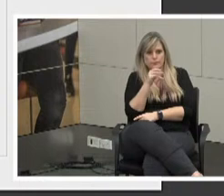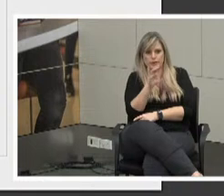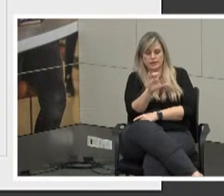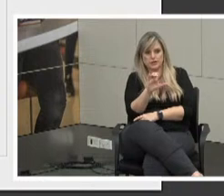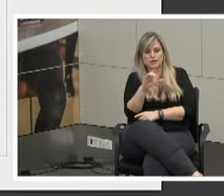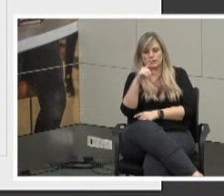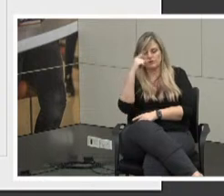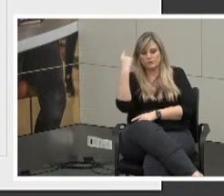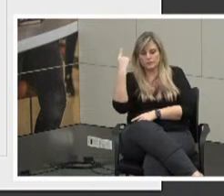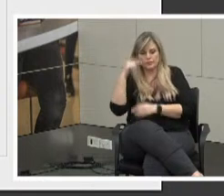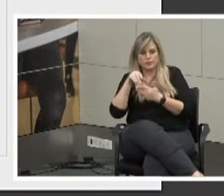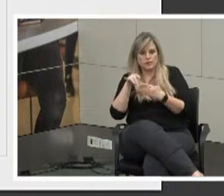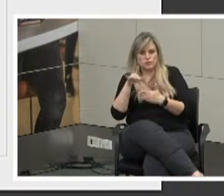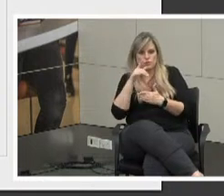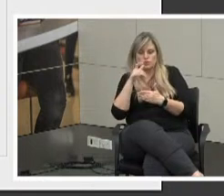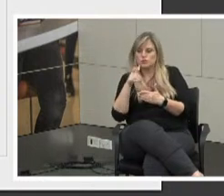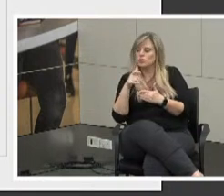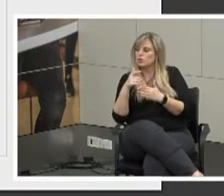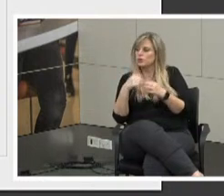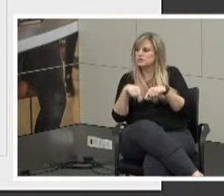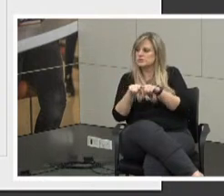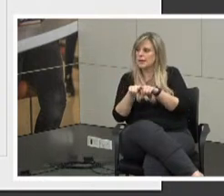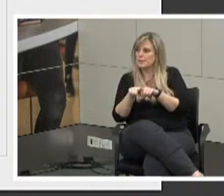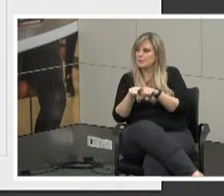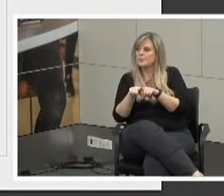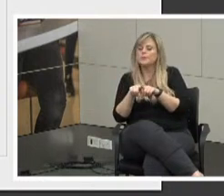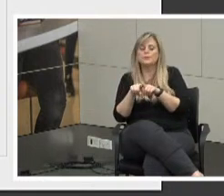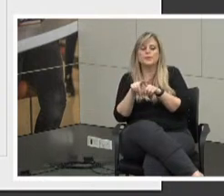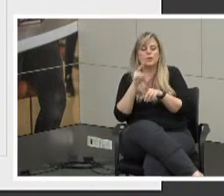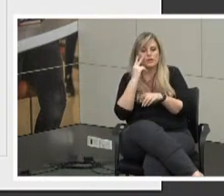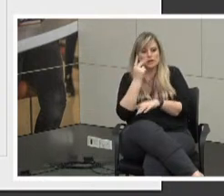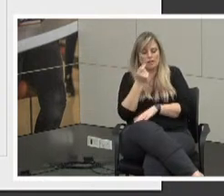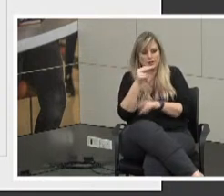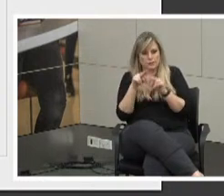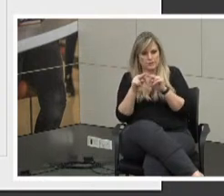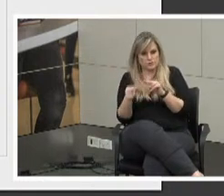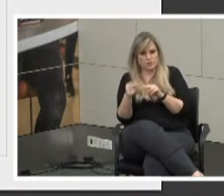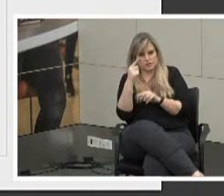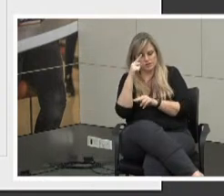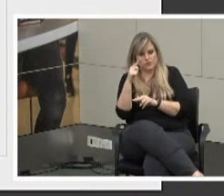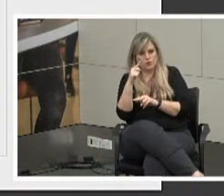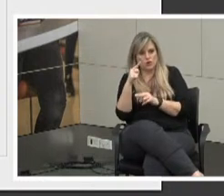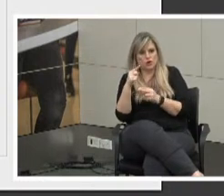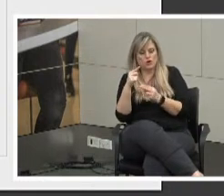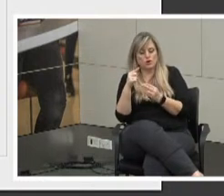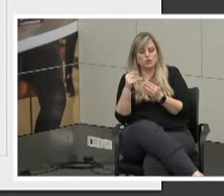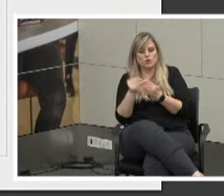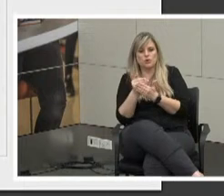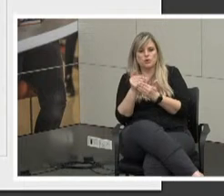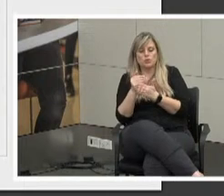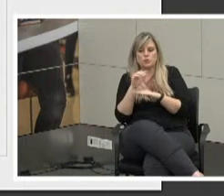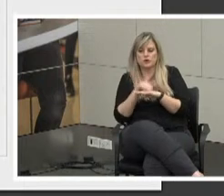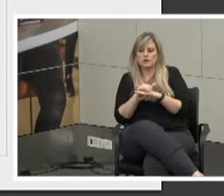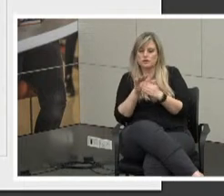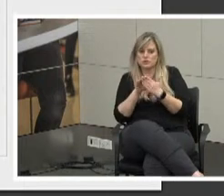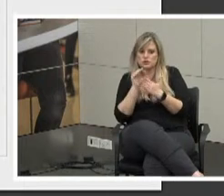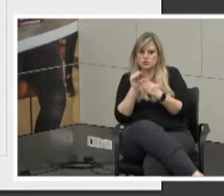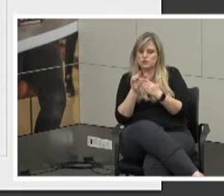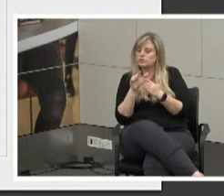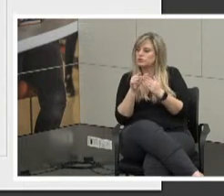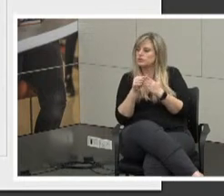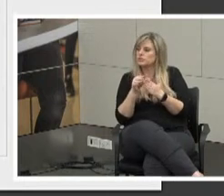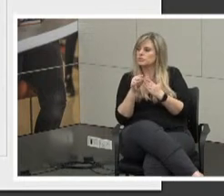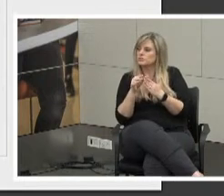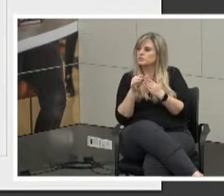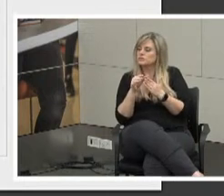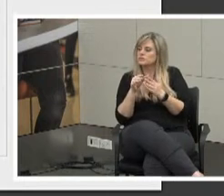African-American students the percentage stayed the same and we saw a slight decrease um for emergent bilingual students and for students with uh